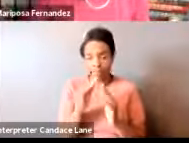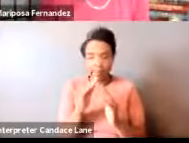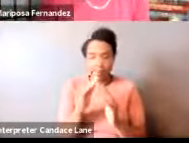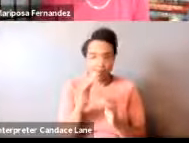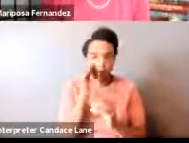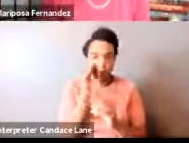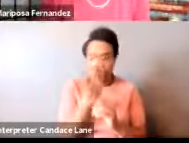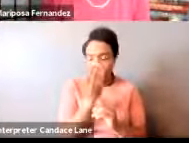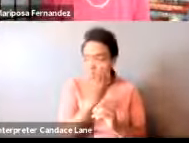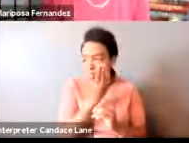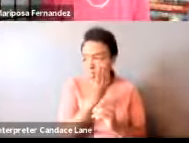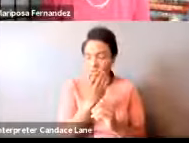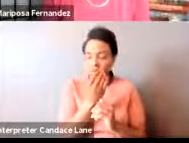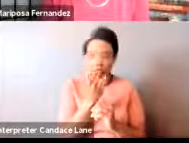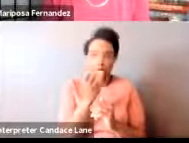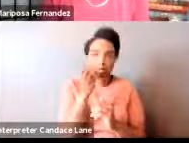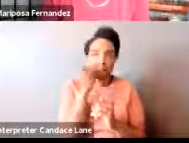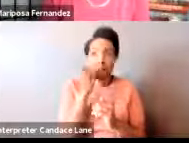to process,